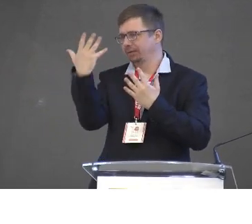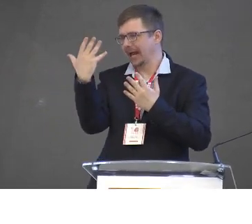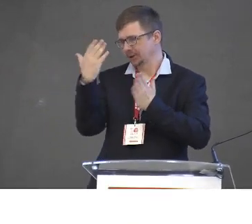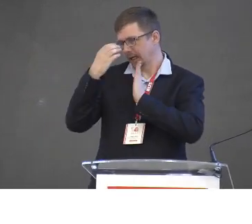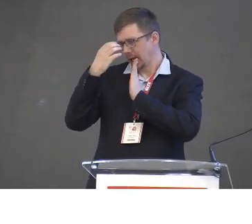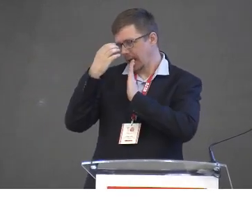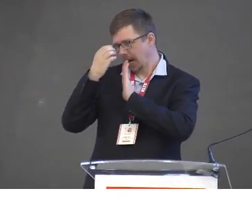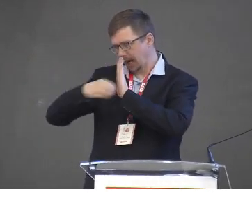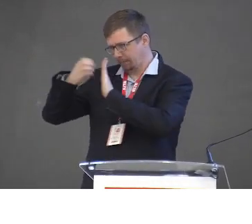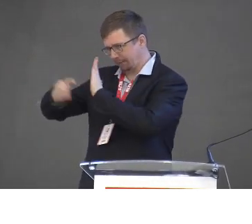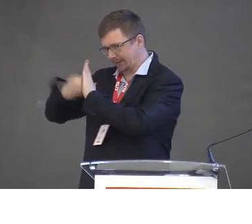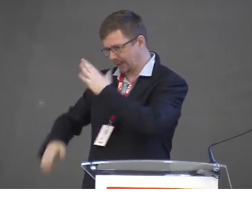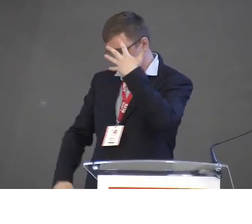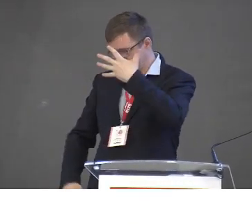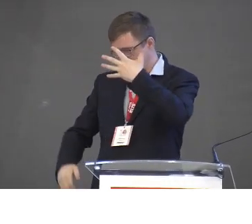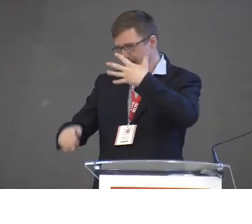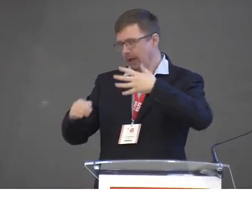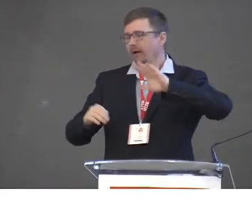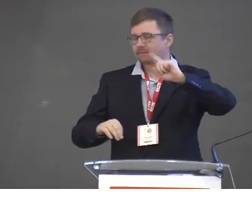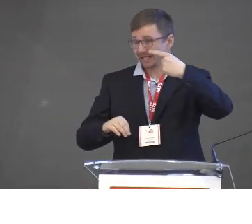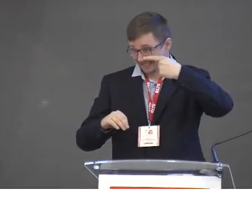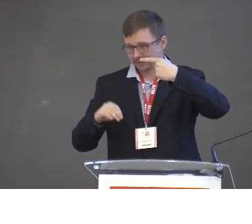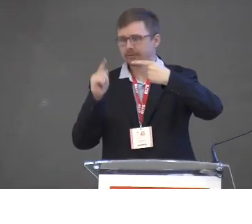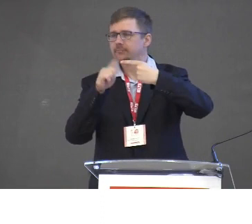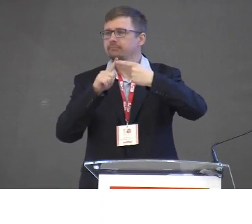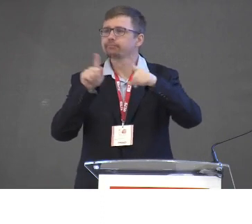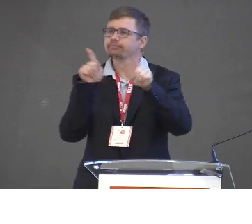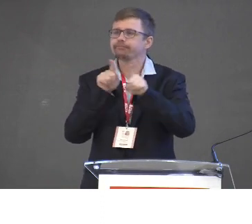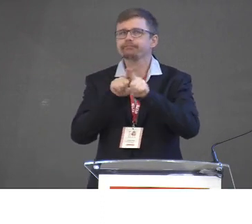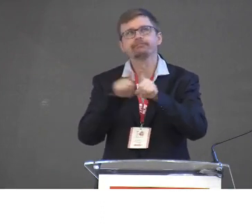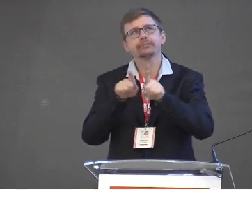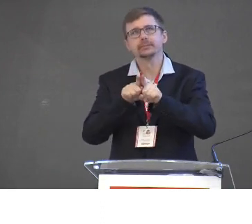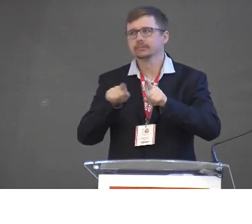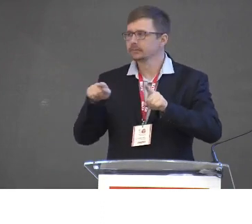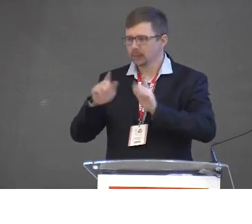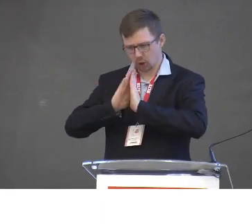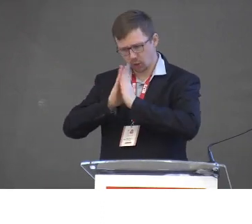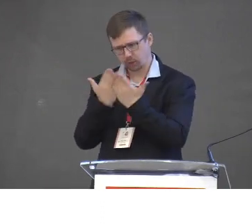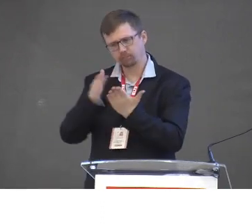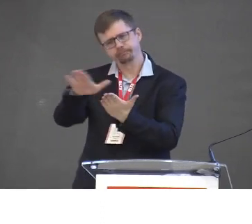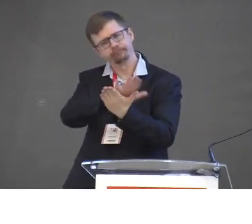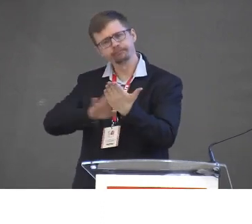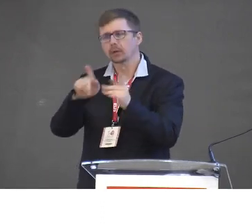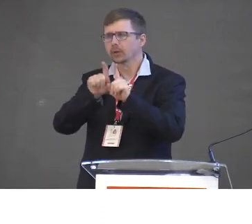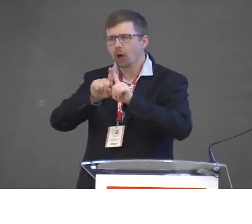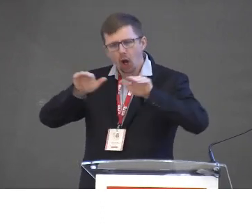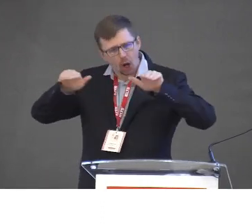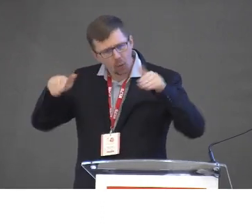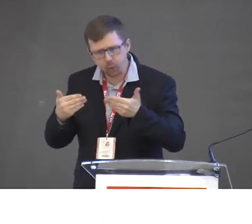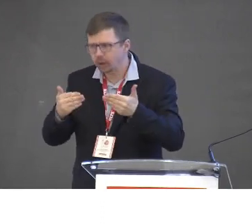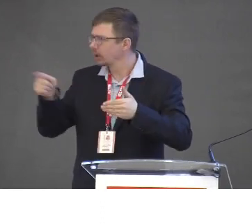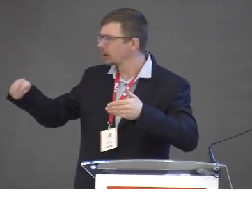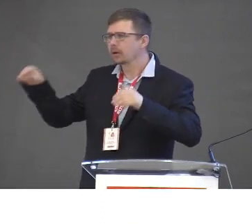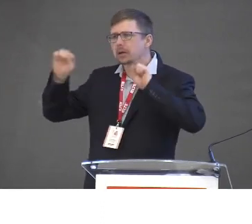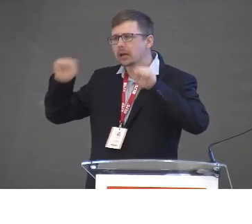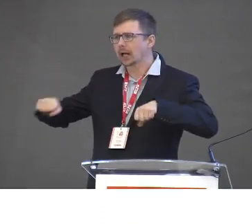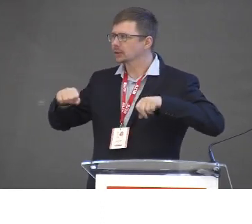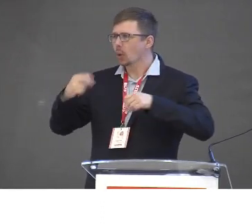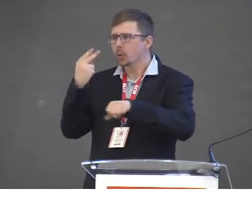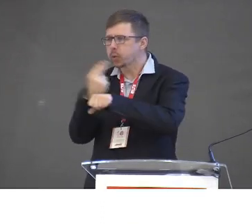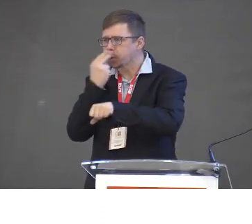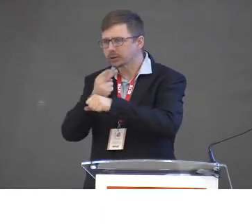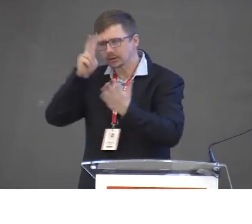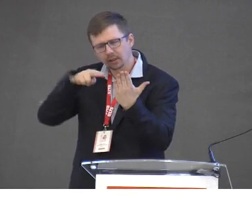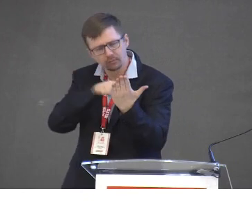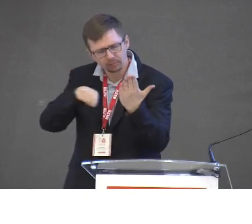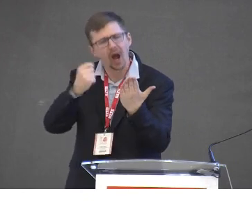Language. It contains of 5 chapters. The first one is kind of an